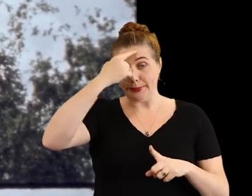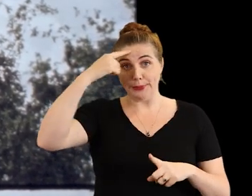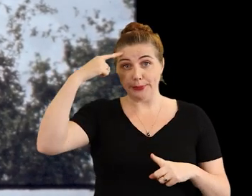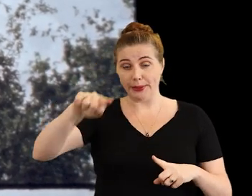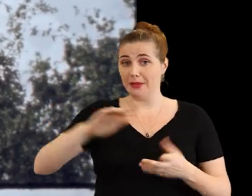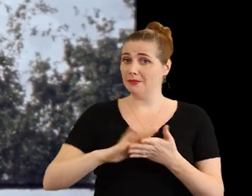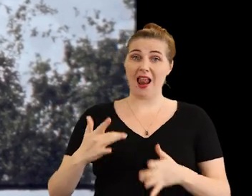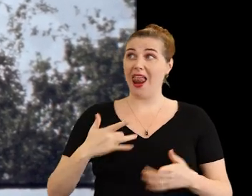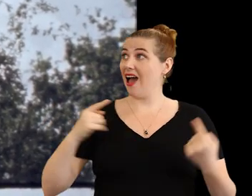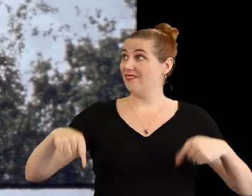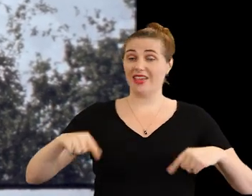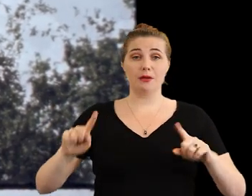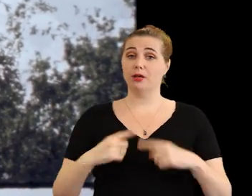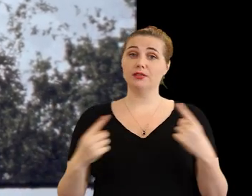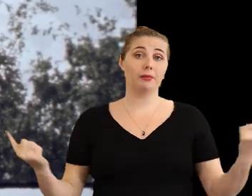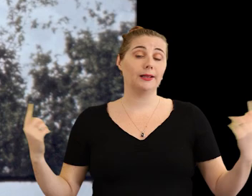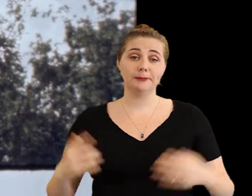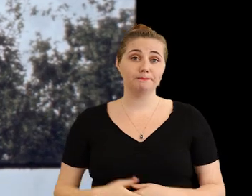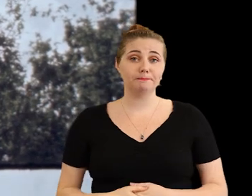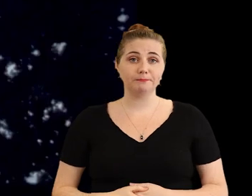make life totally impossible.